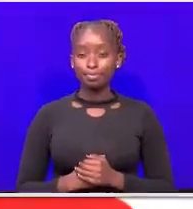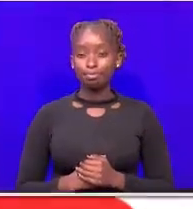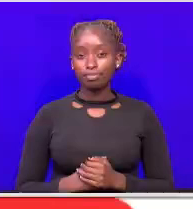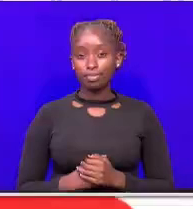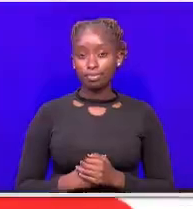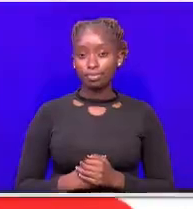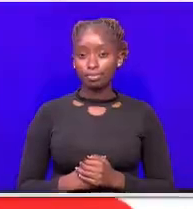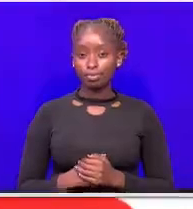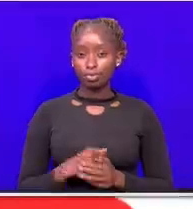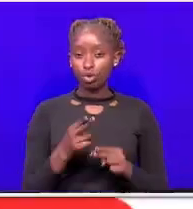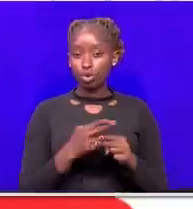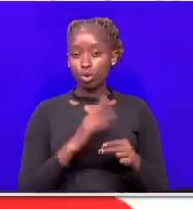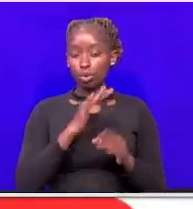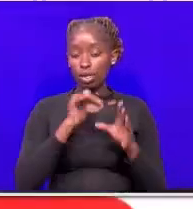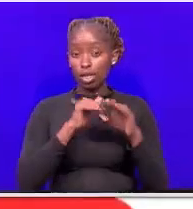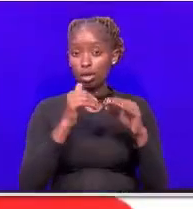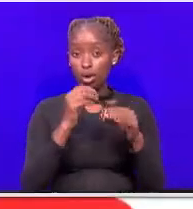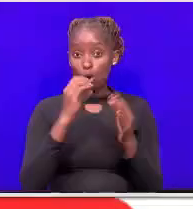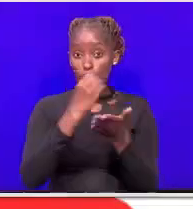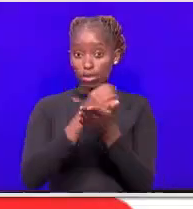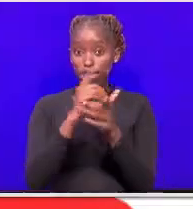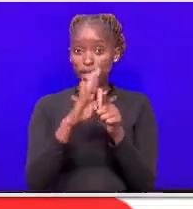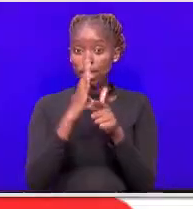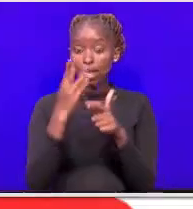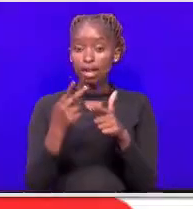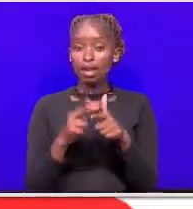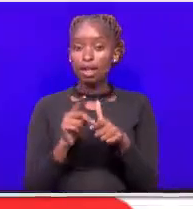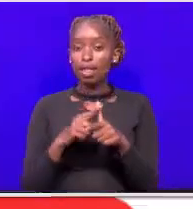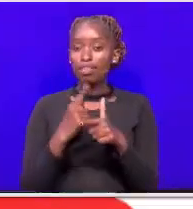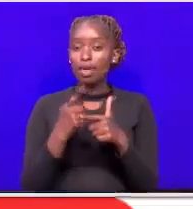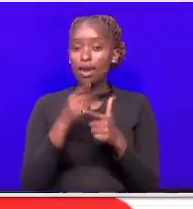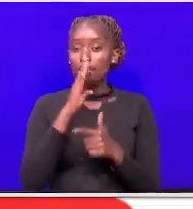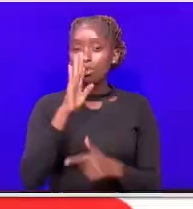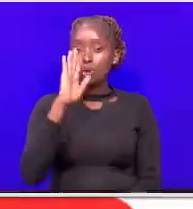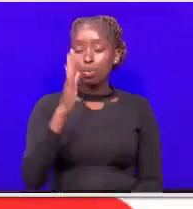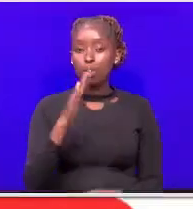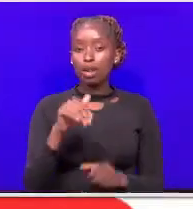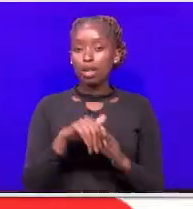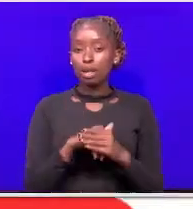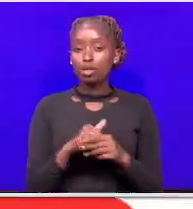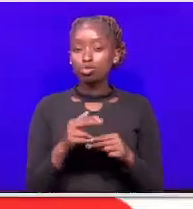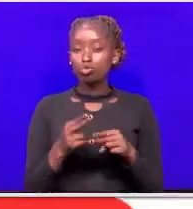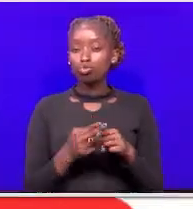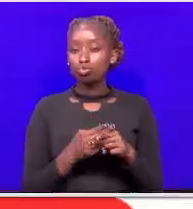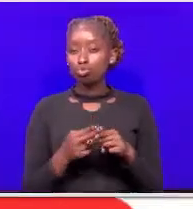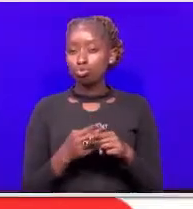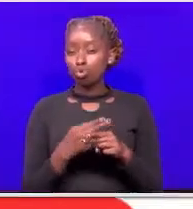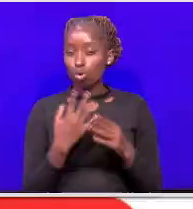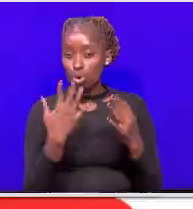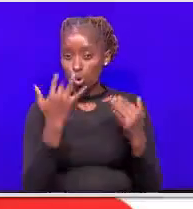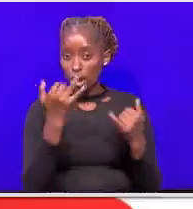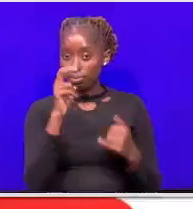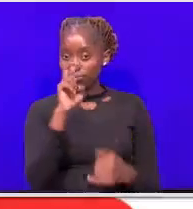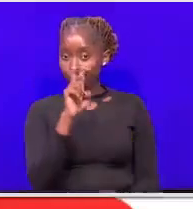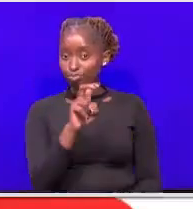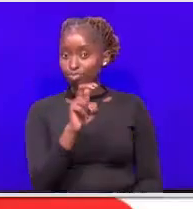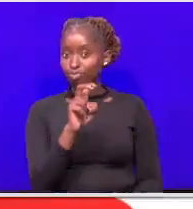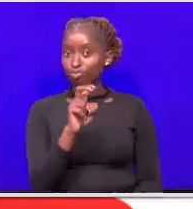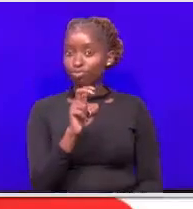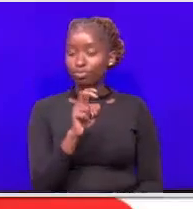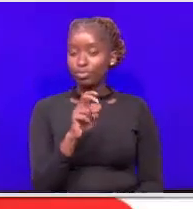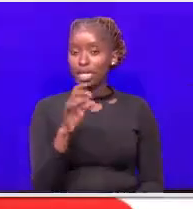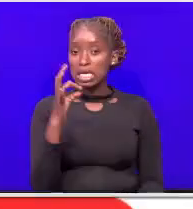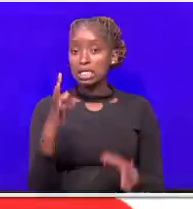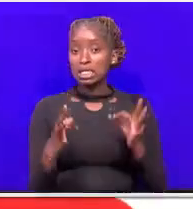office, then it will be between that commissioner and the constitution. Because you see, that is how we judge people. But you